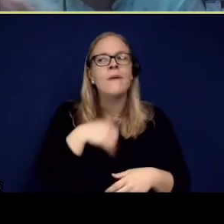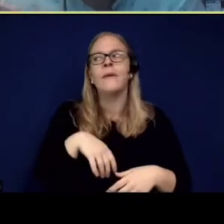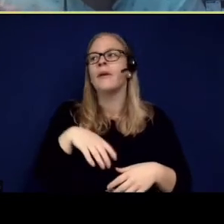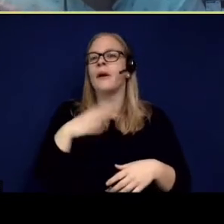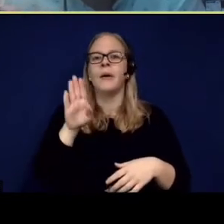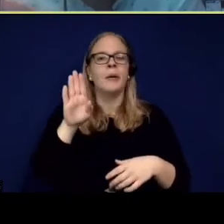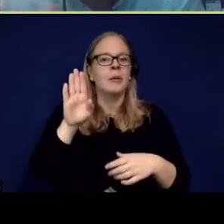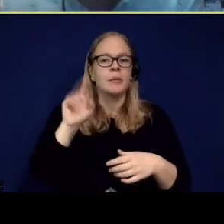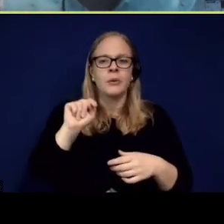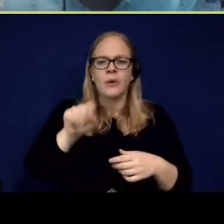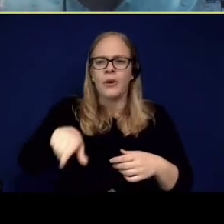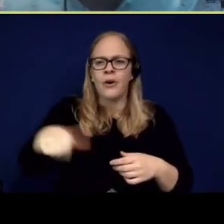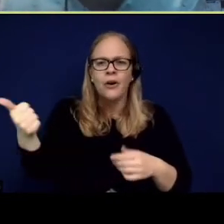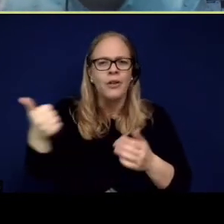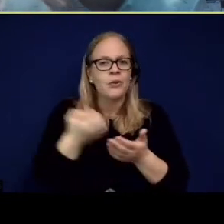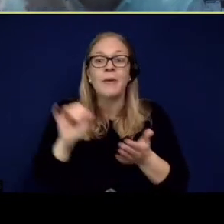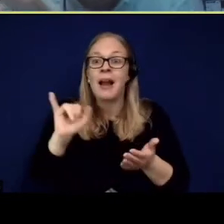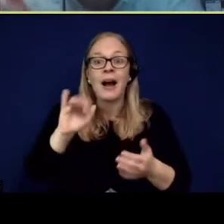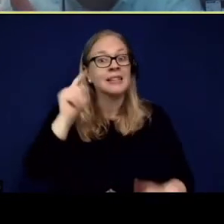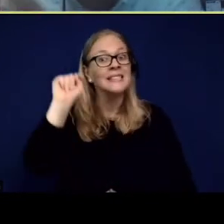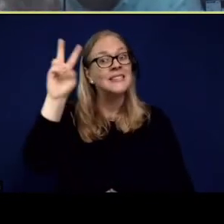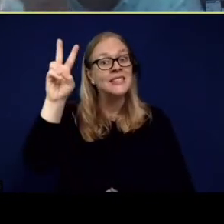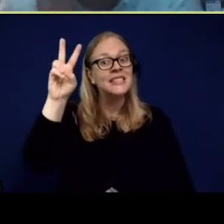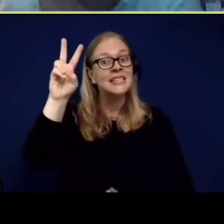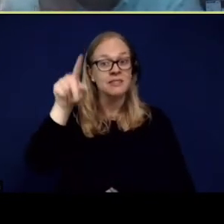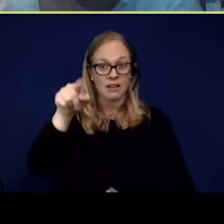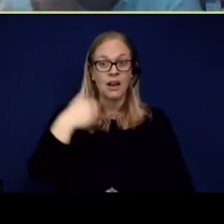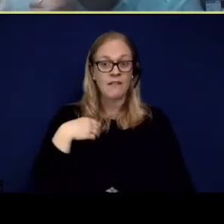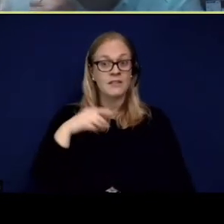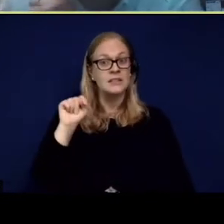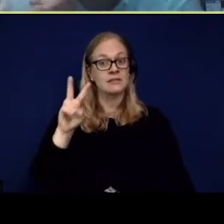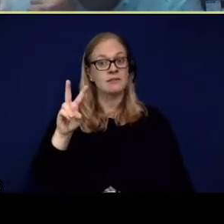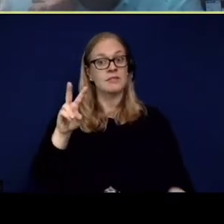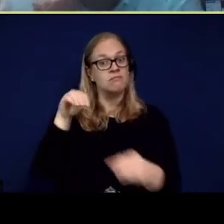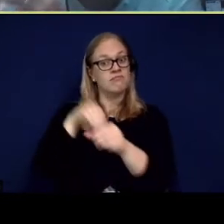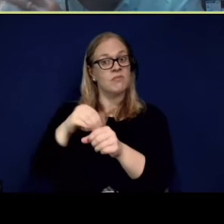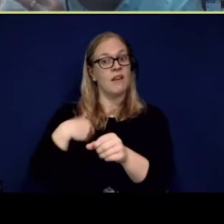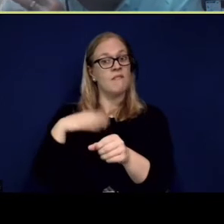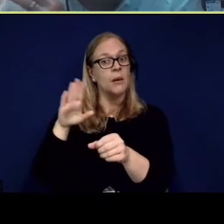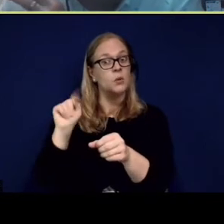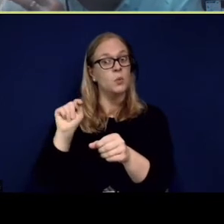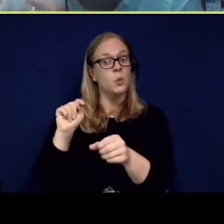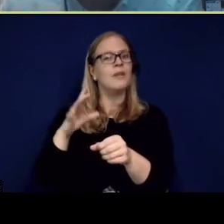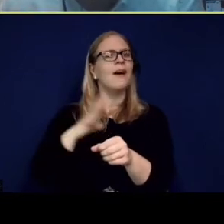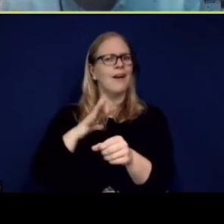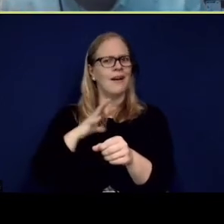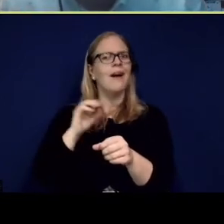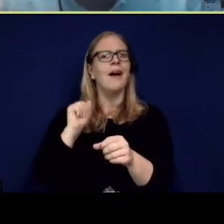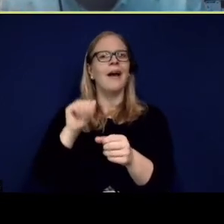a Bluetooth-enabled TV. It can send the signal right to the hearing aid and be paired.